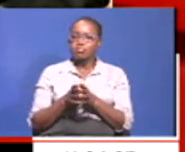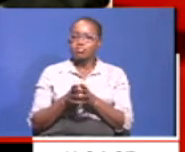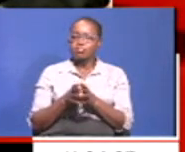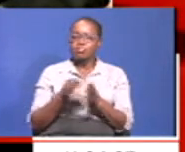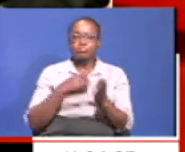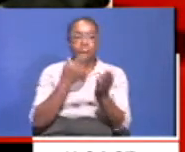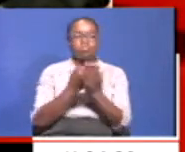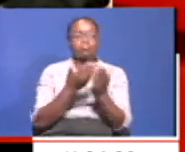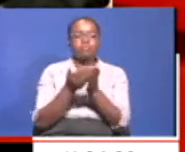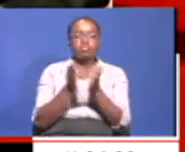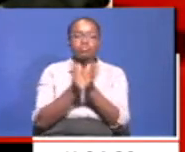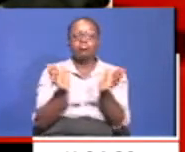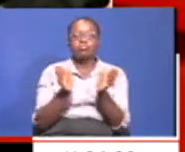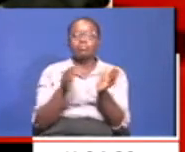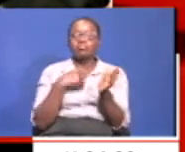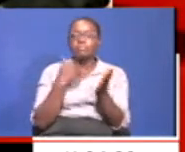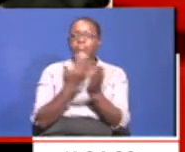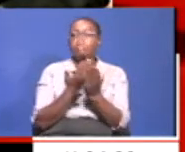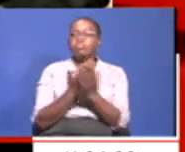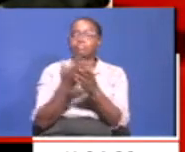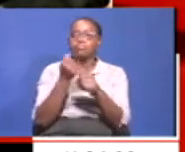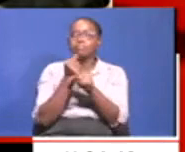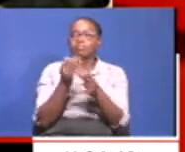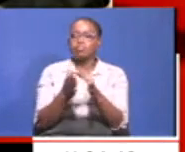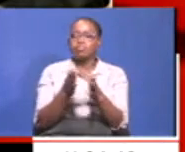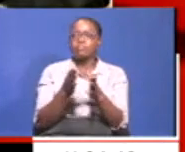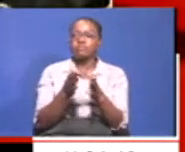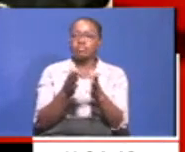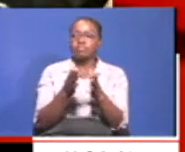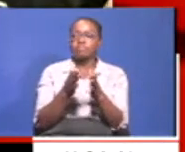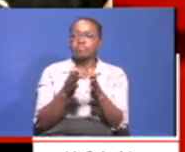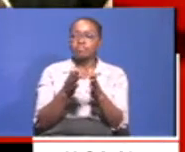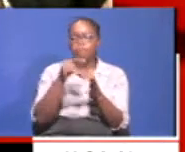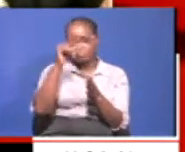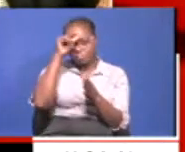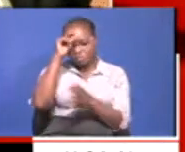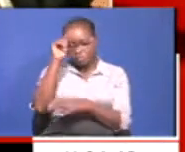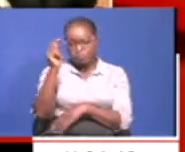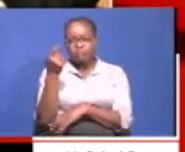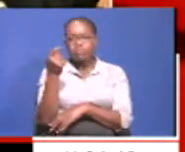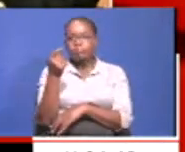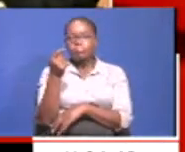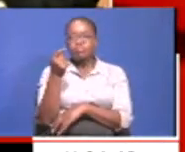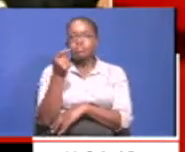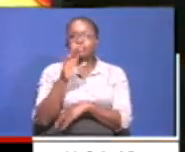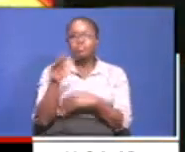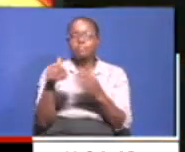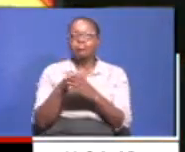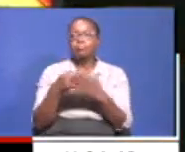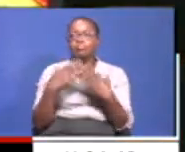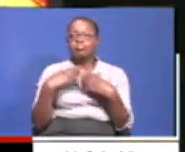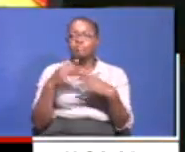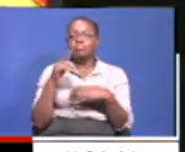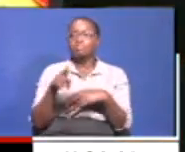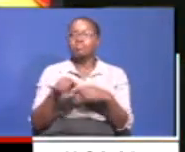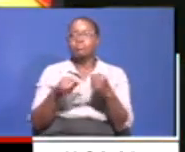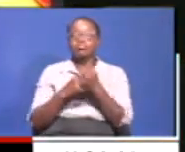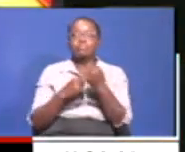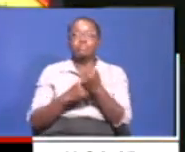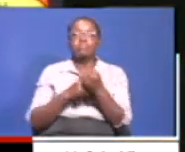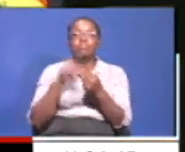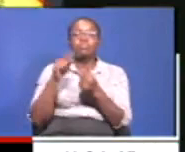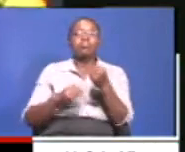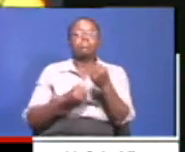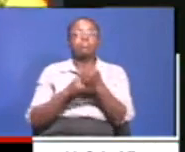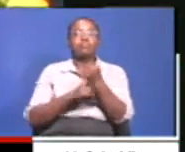the public, my appeal to stakeholders, my appeal to the government of Kenya, my appeal to everyone, we need support, we need